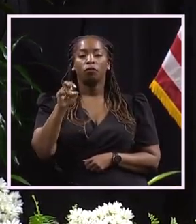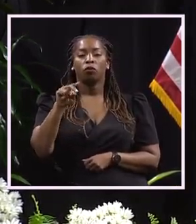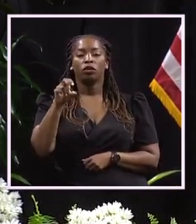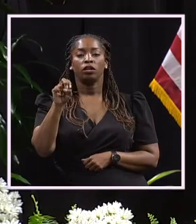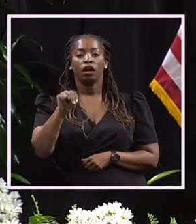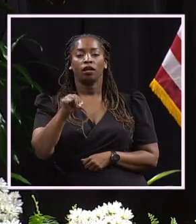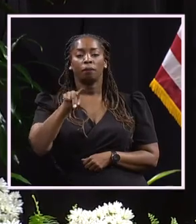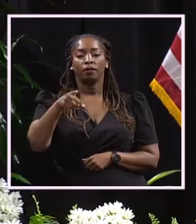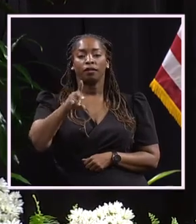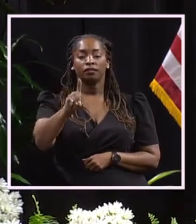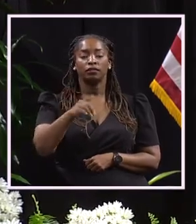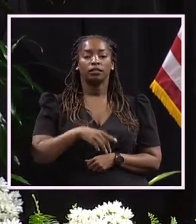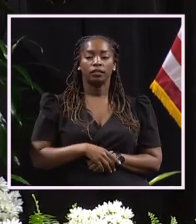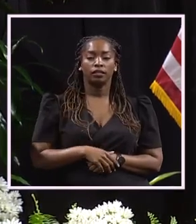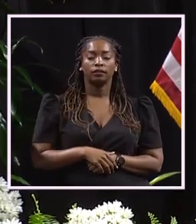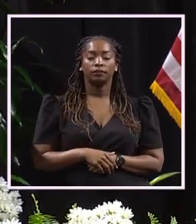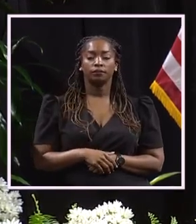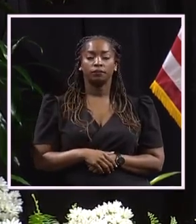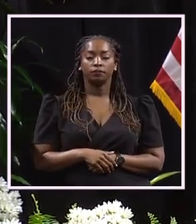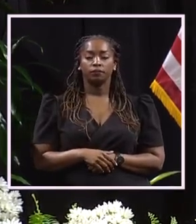Arriola.